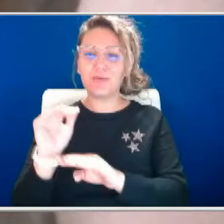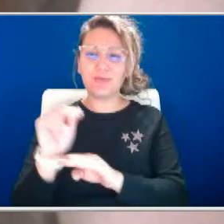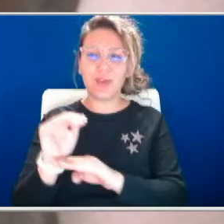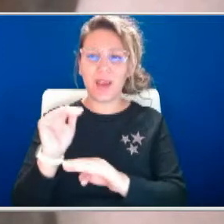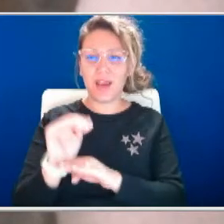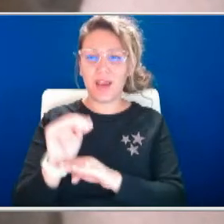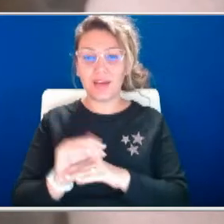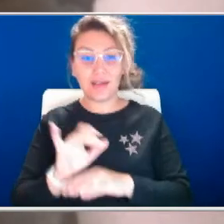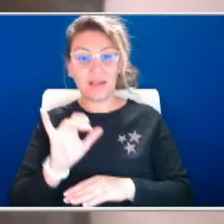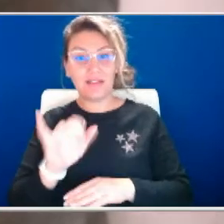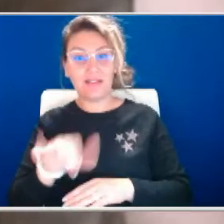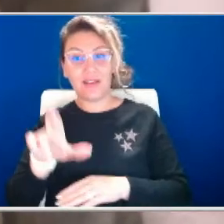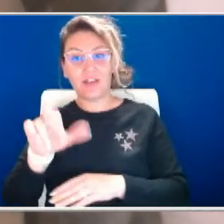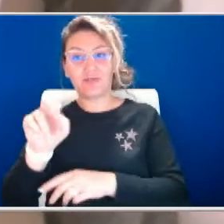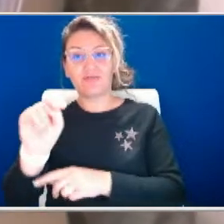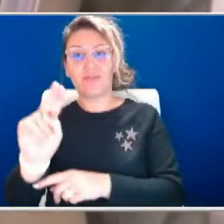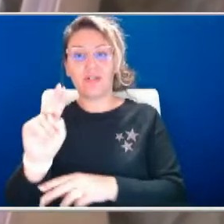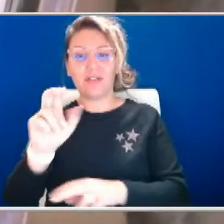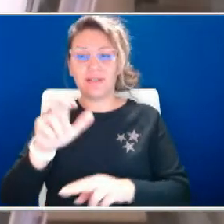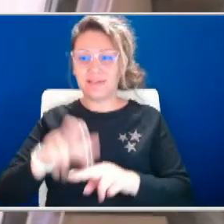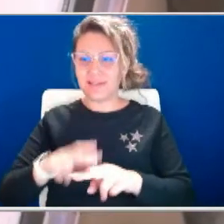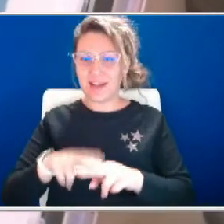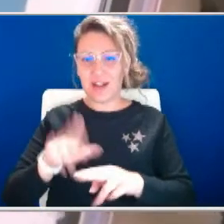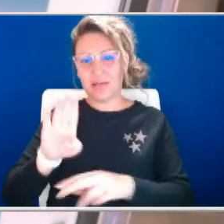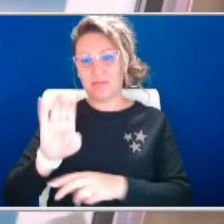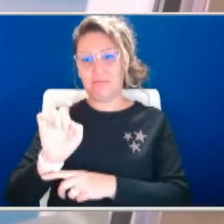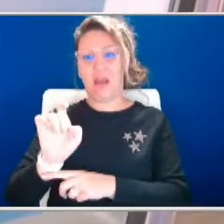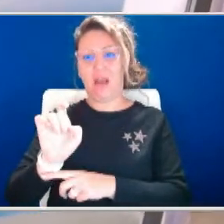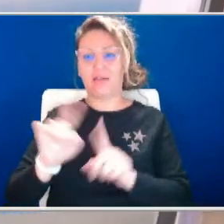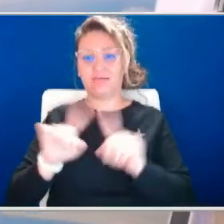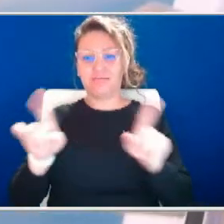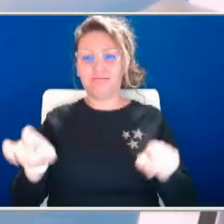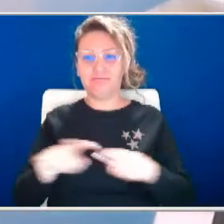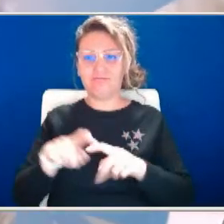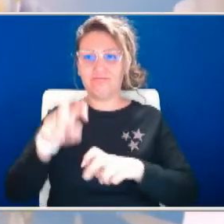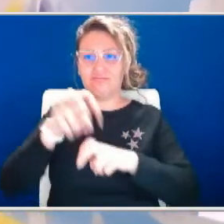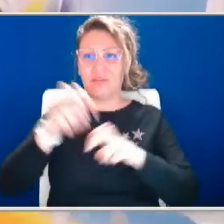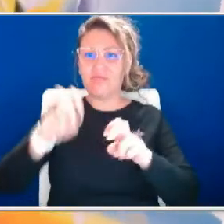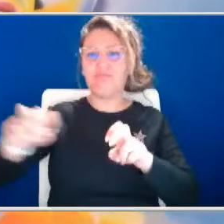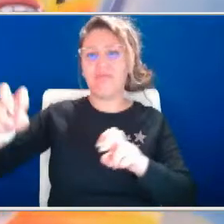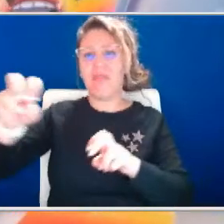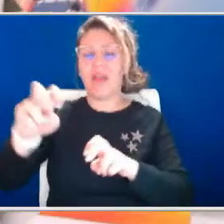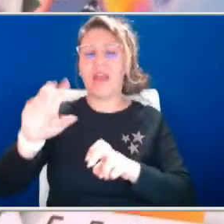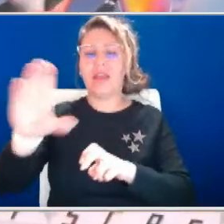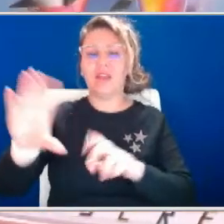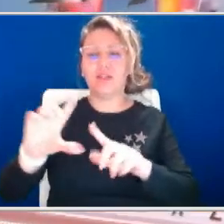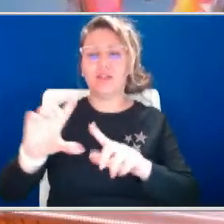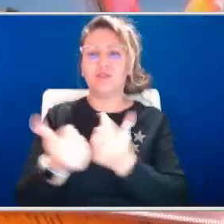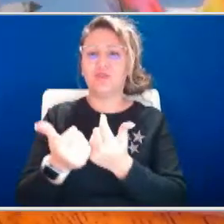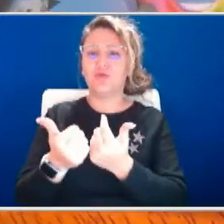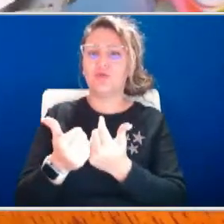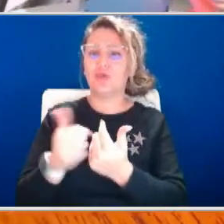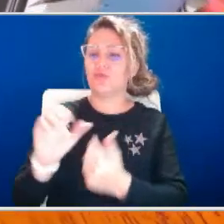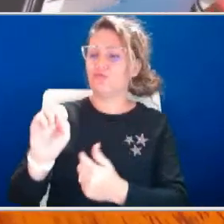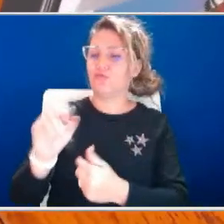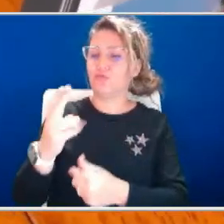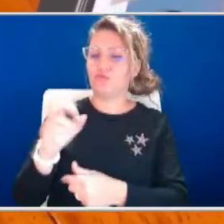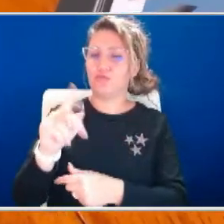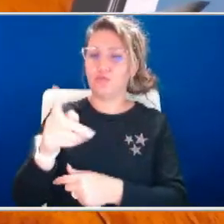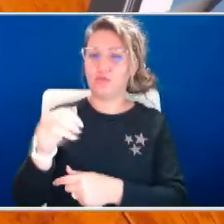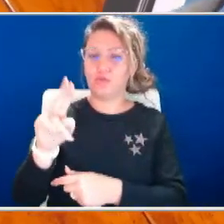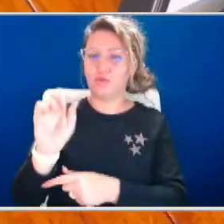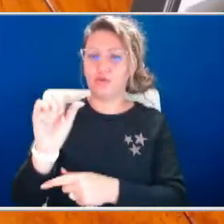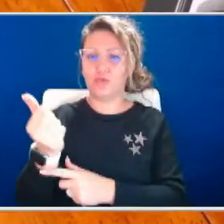That's Ron sitting on the box, surrounded by his group Shooting Star and the 5 CDs they made back in the early